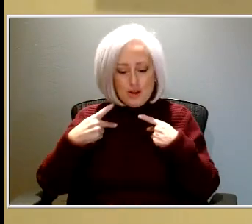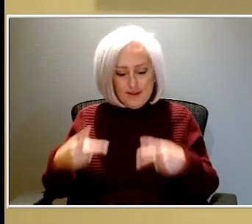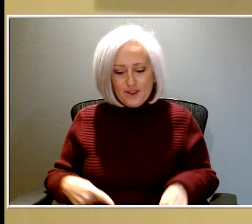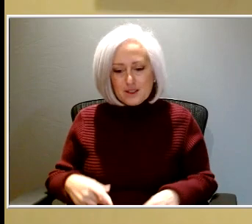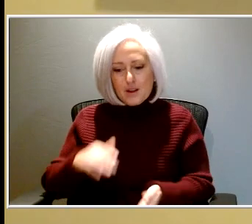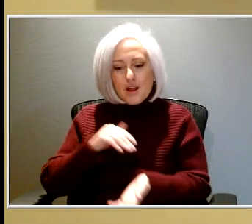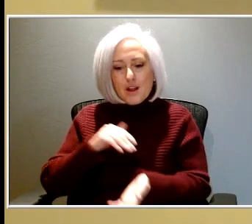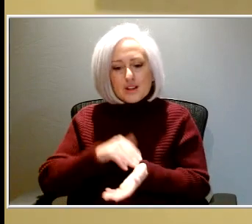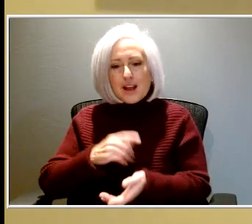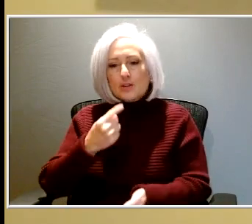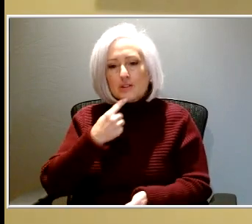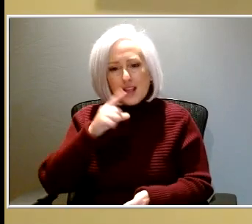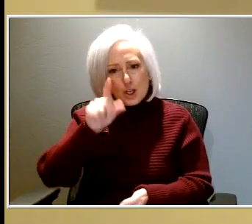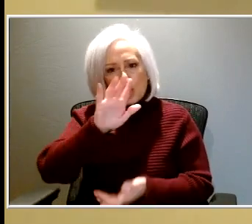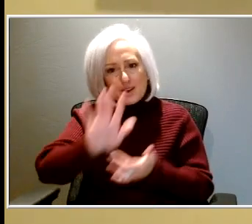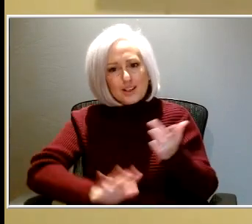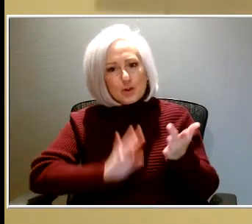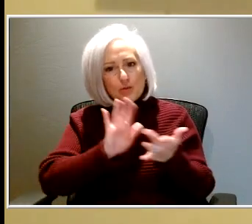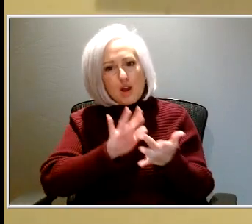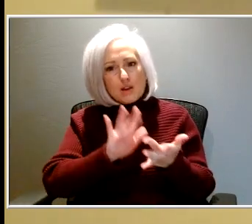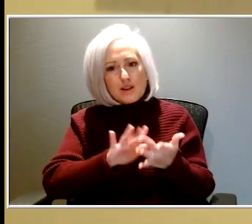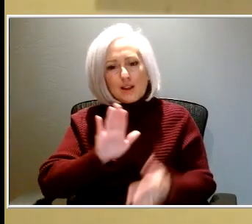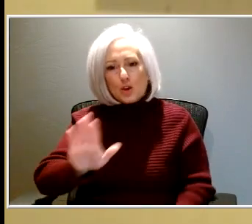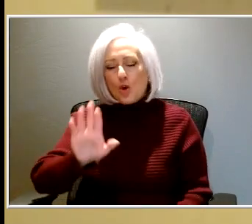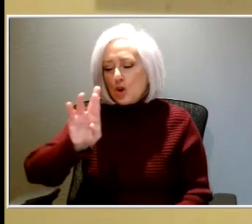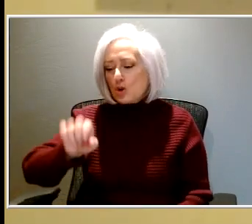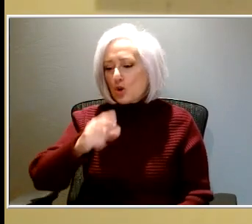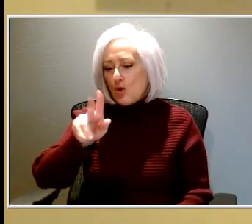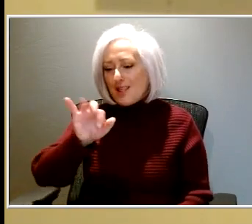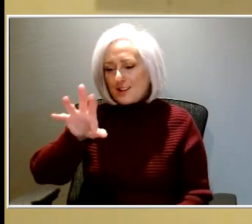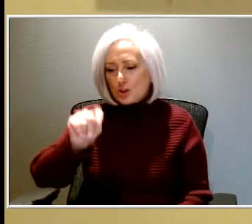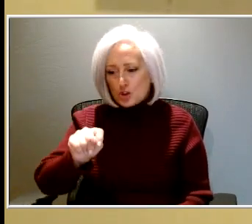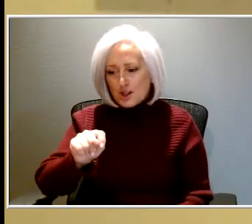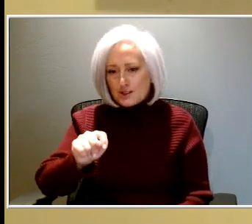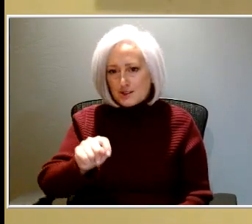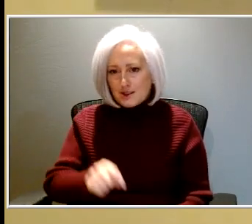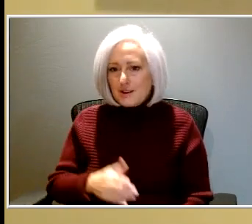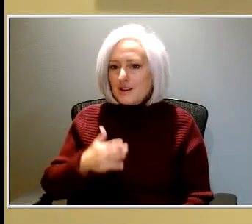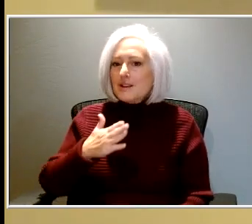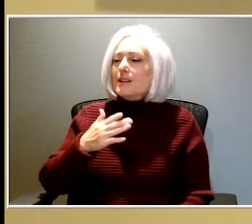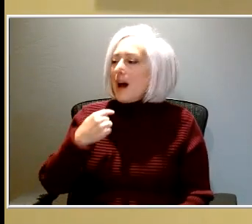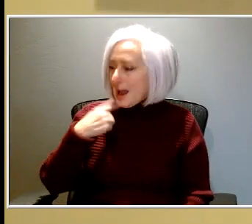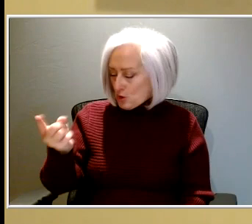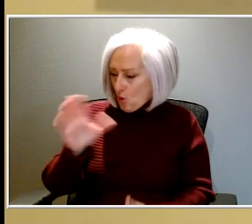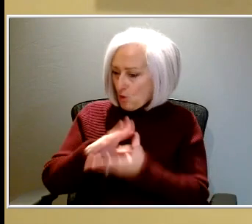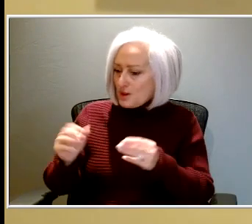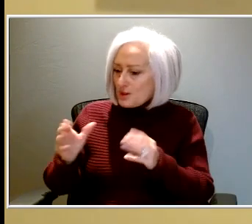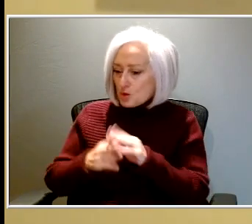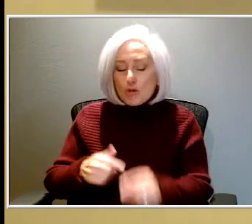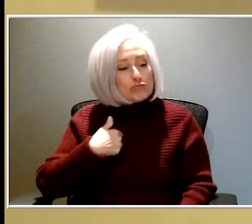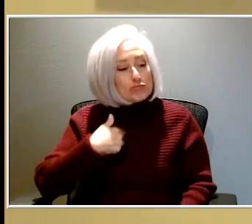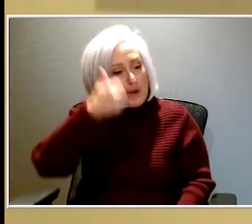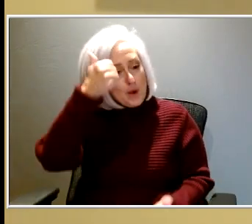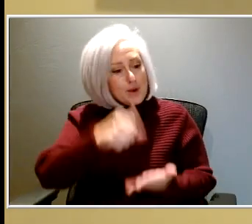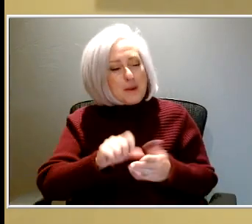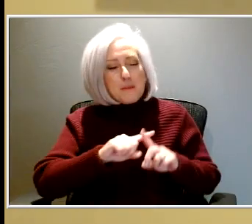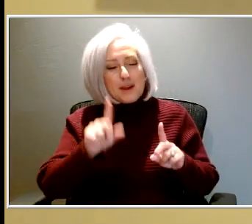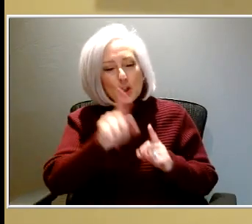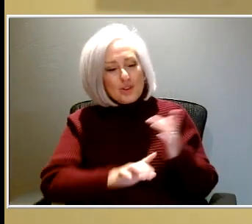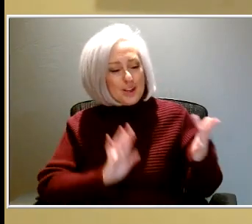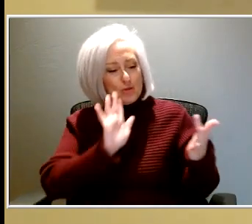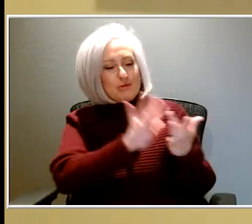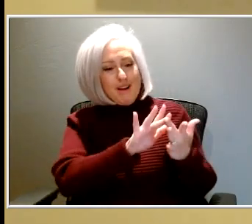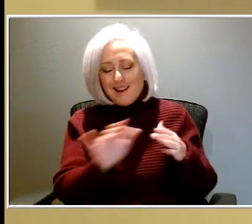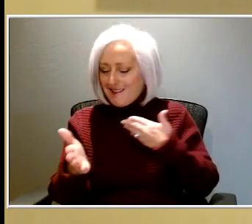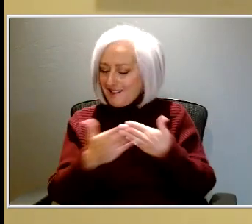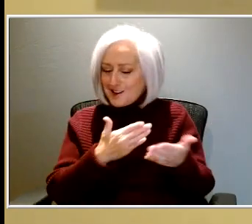call your urologist. And I started to tell her this story, and she said, I remember, but call him anyway.